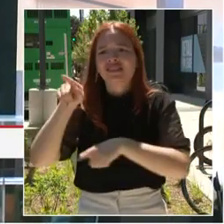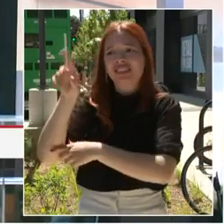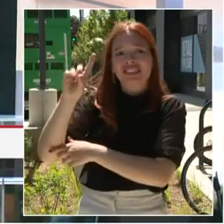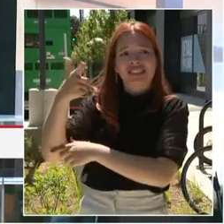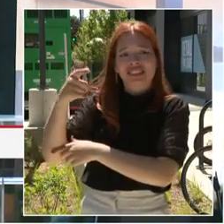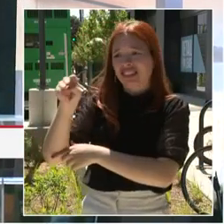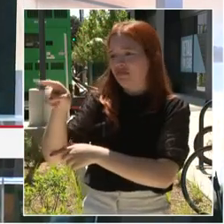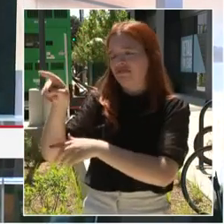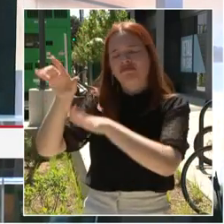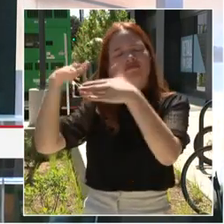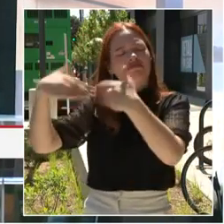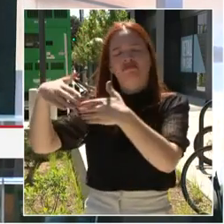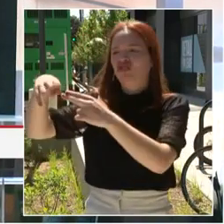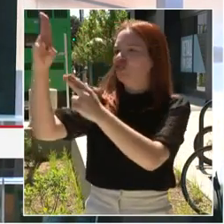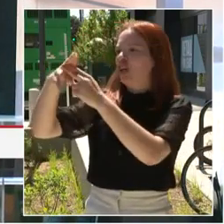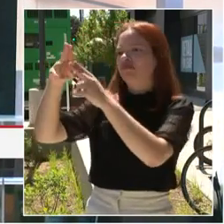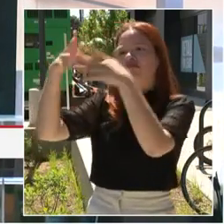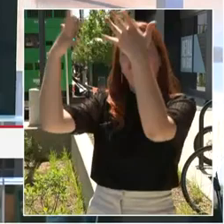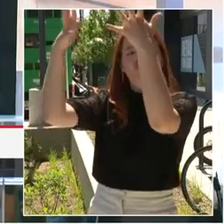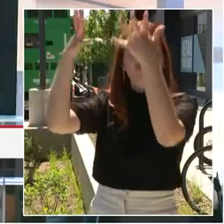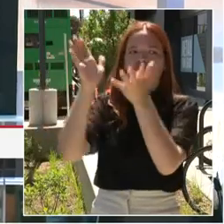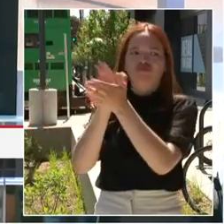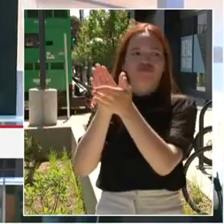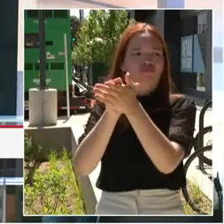The work.